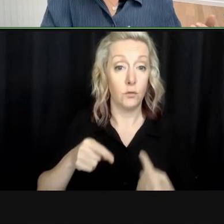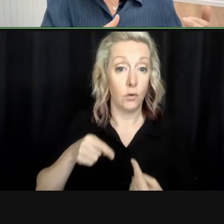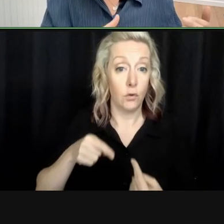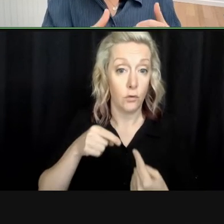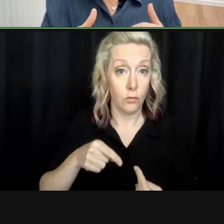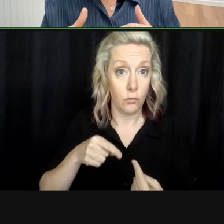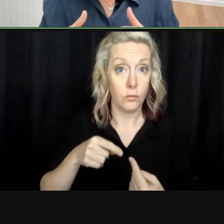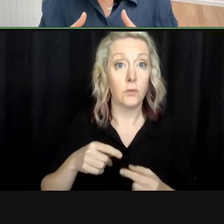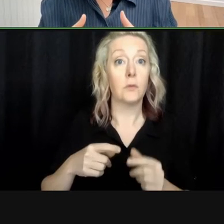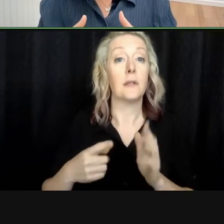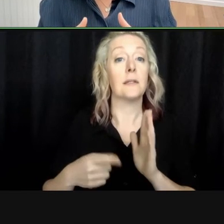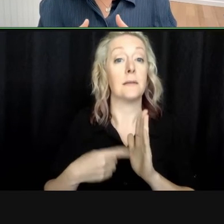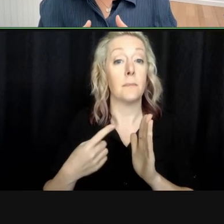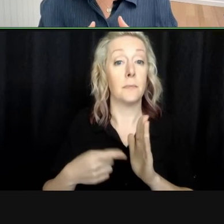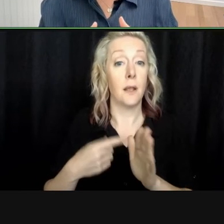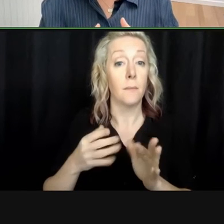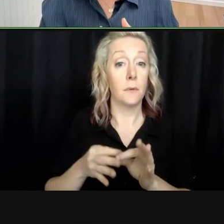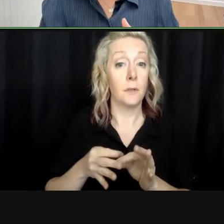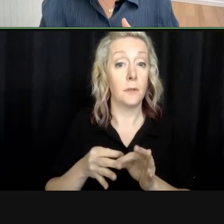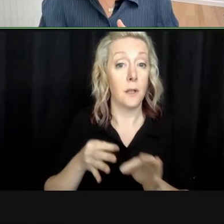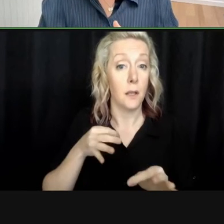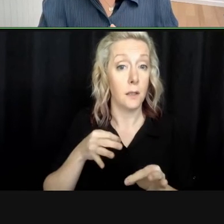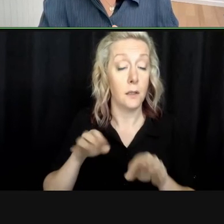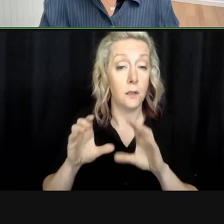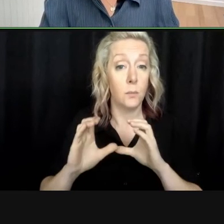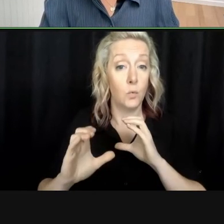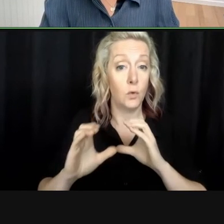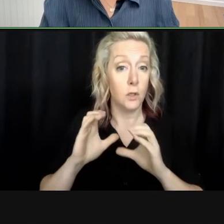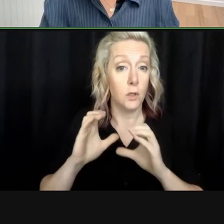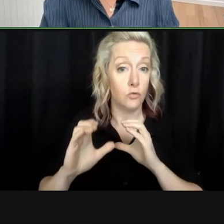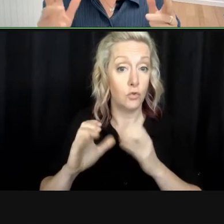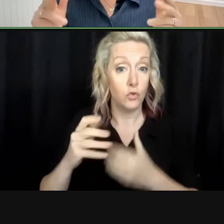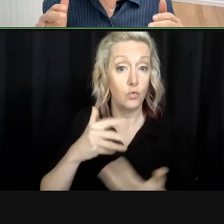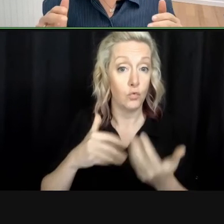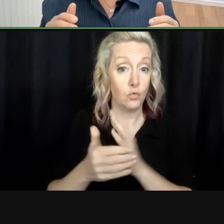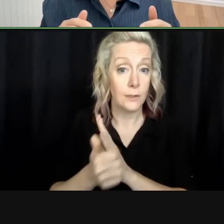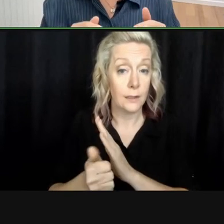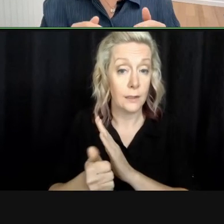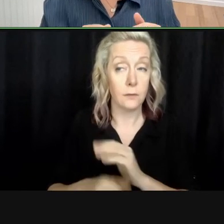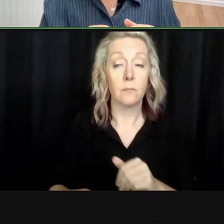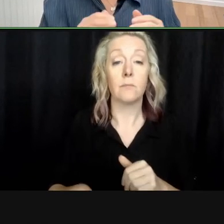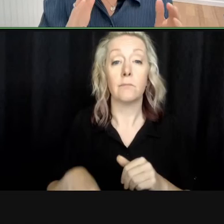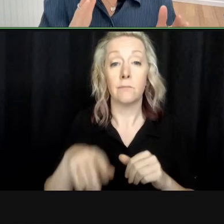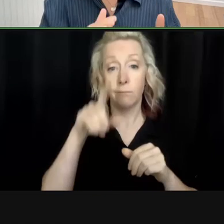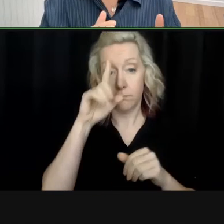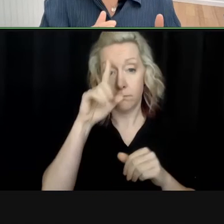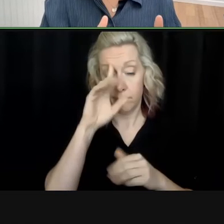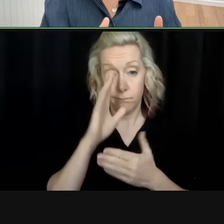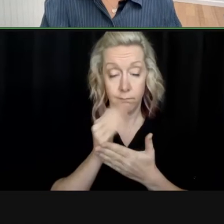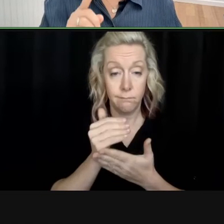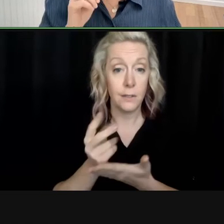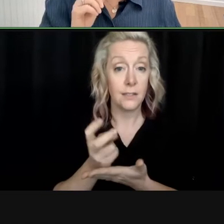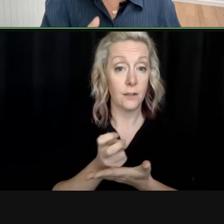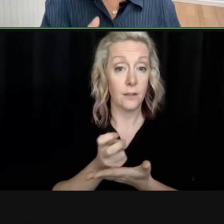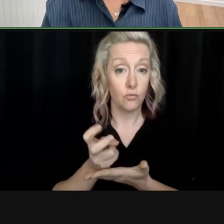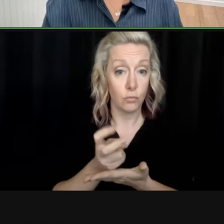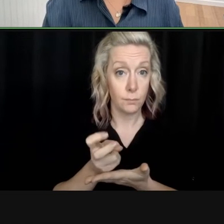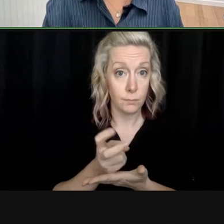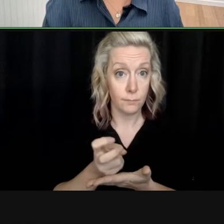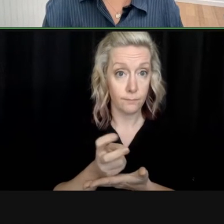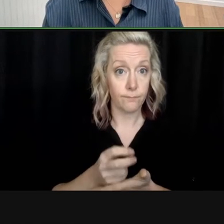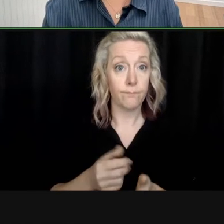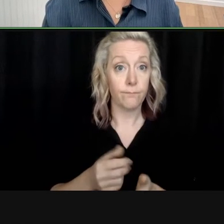be delayed communication and social skills with charge syndrome, and then also meltdowns or tantrums. So these look similar, but what's the